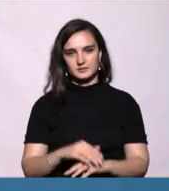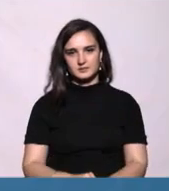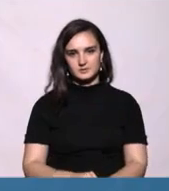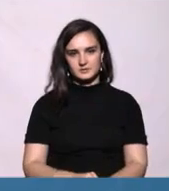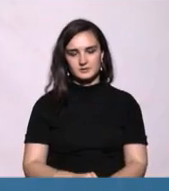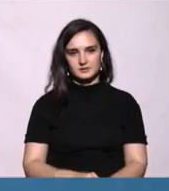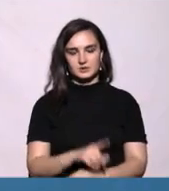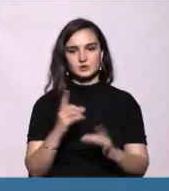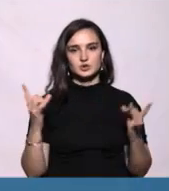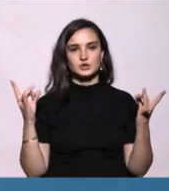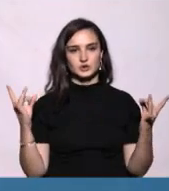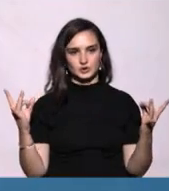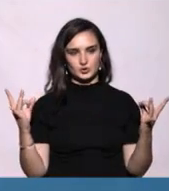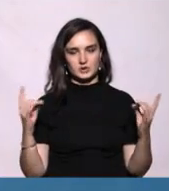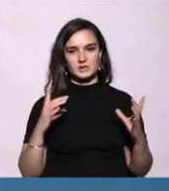yoga.